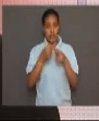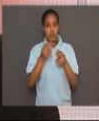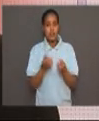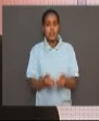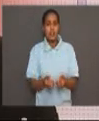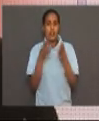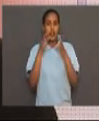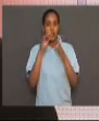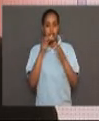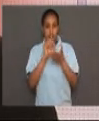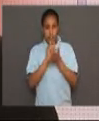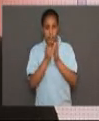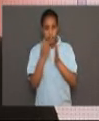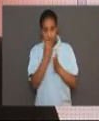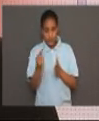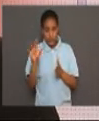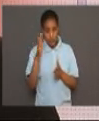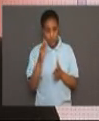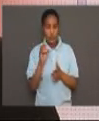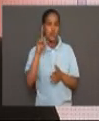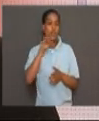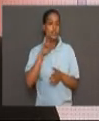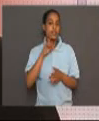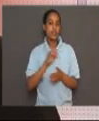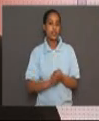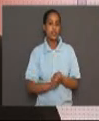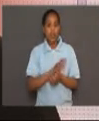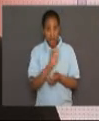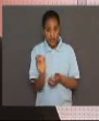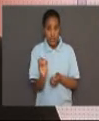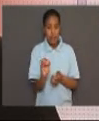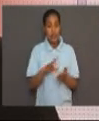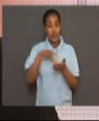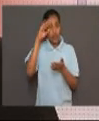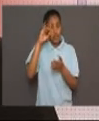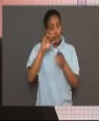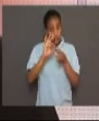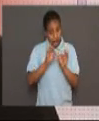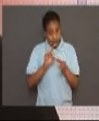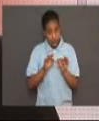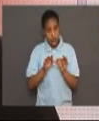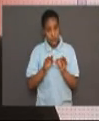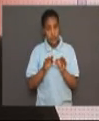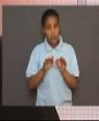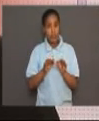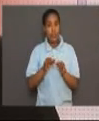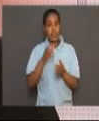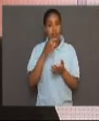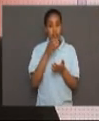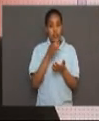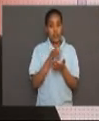several examples of each kind of plastic and learned the definition of a